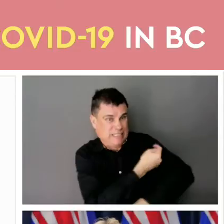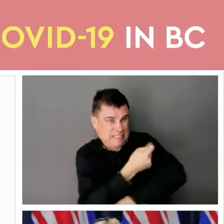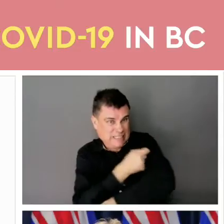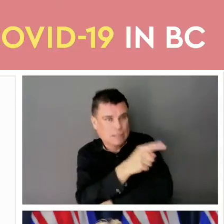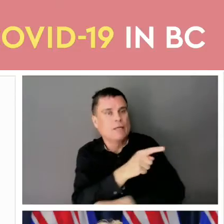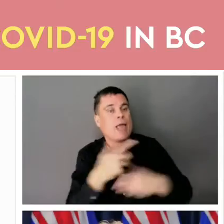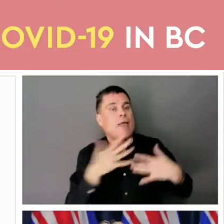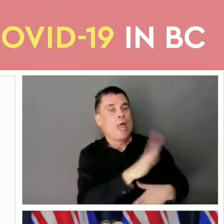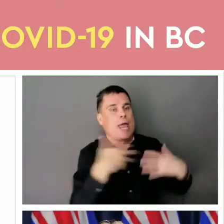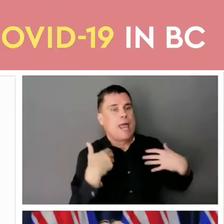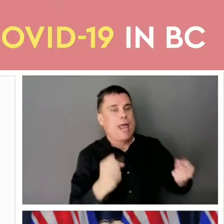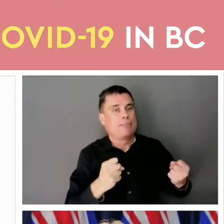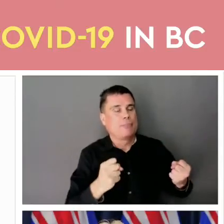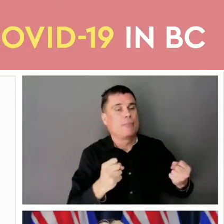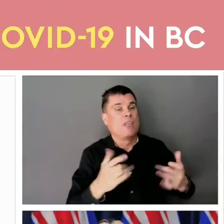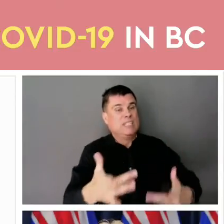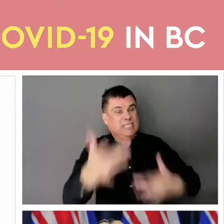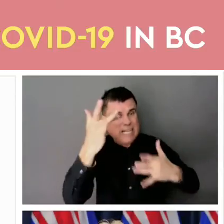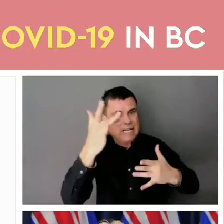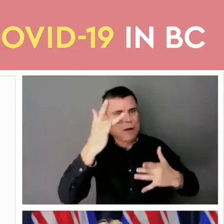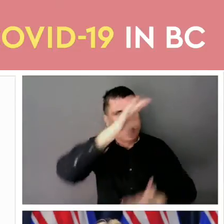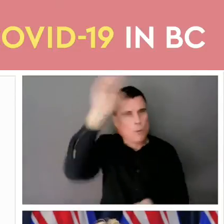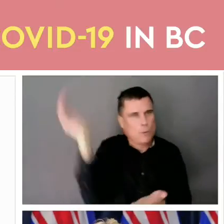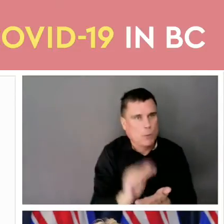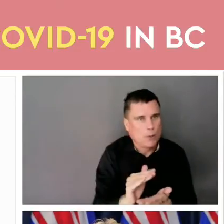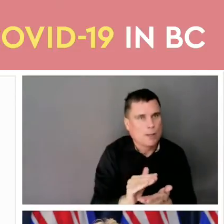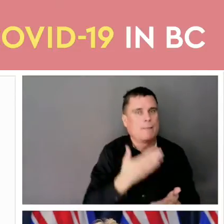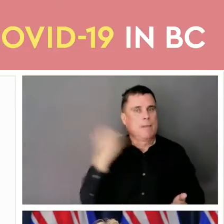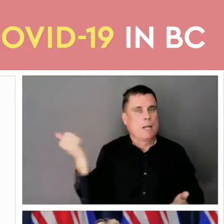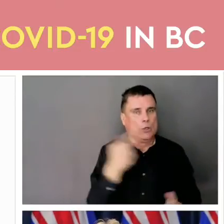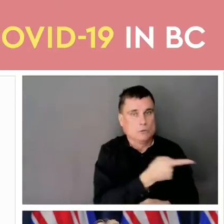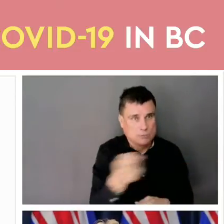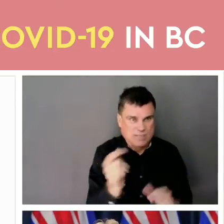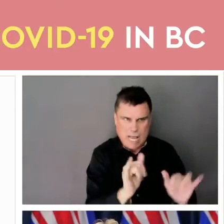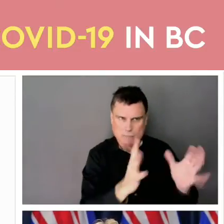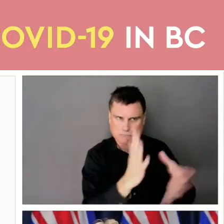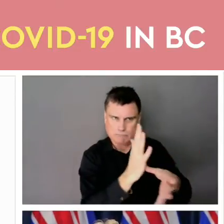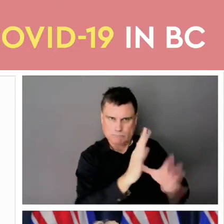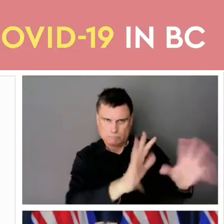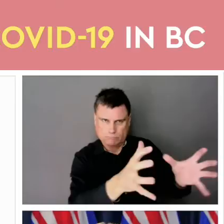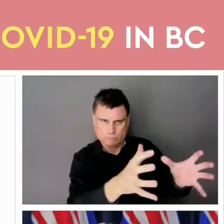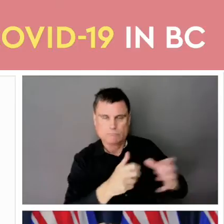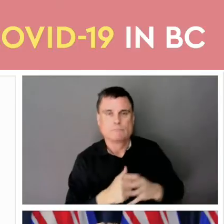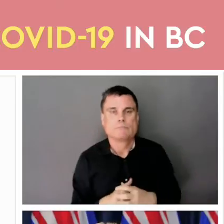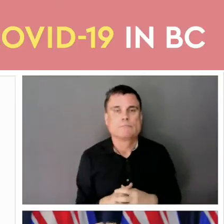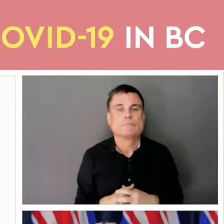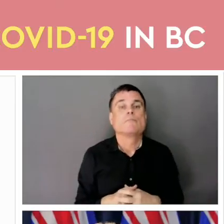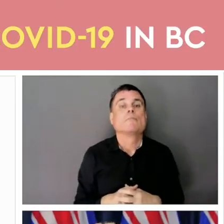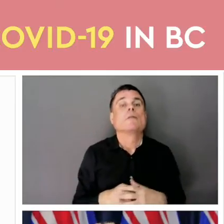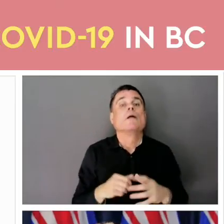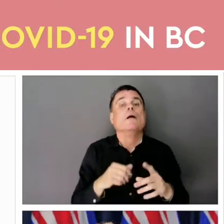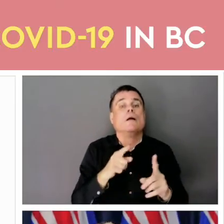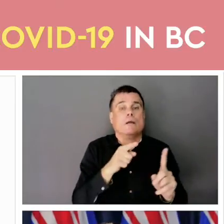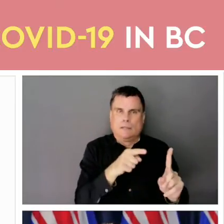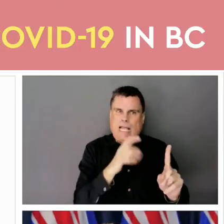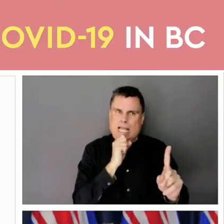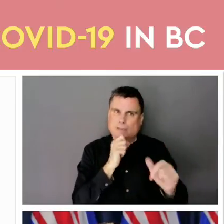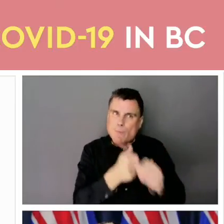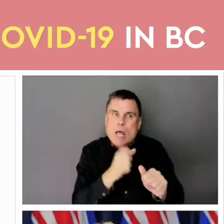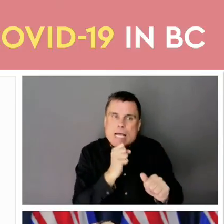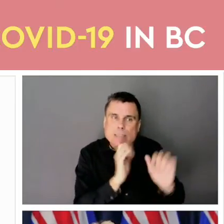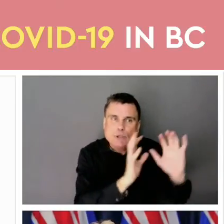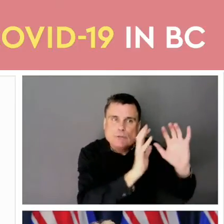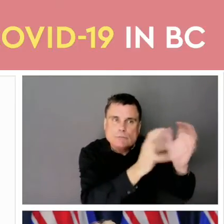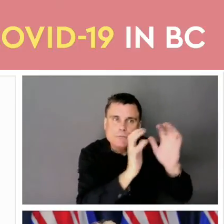sickness and death from COVID-19, is to use that overriding risk factor of age. We know